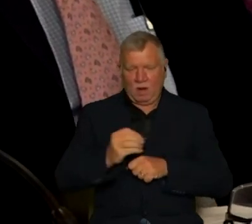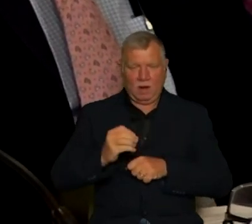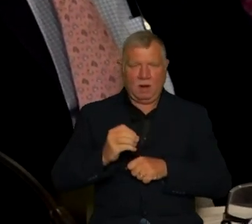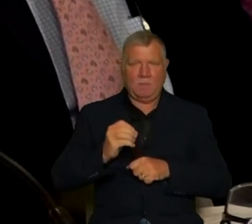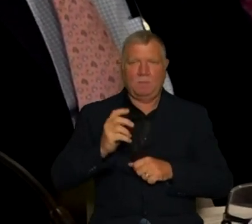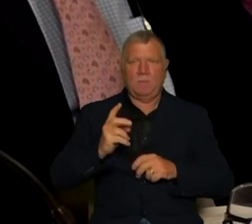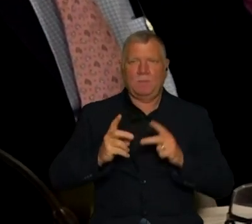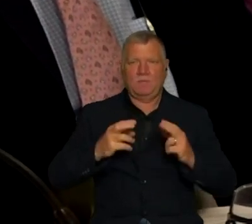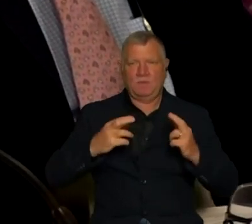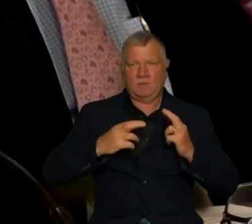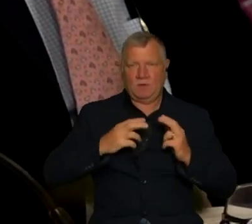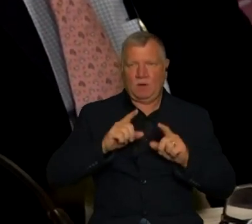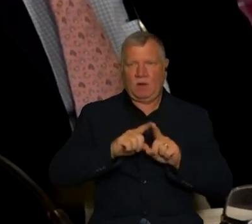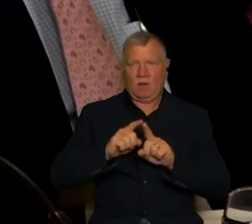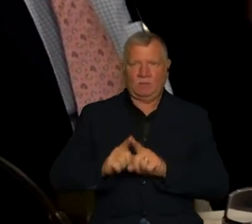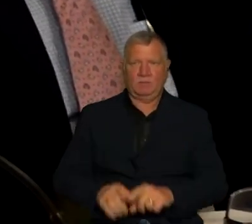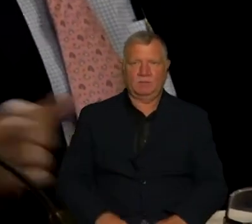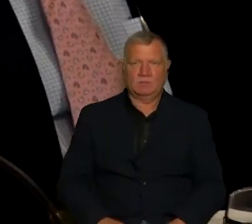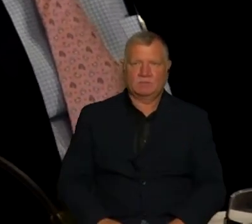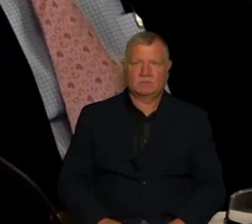the retirees also.